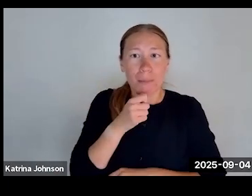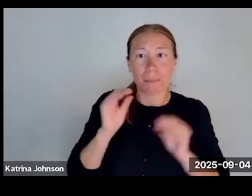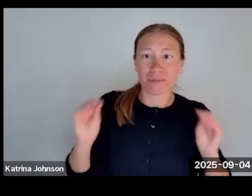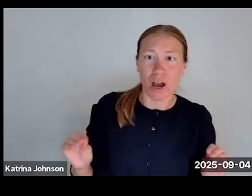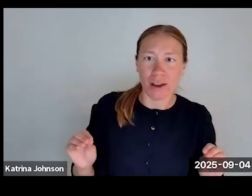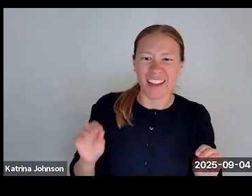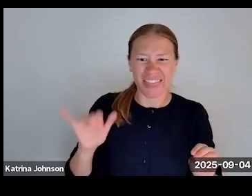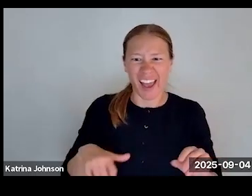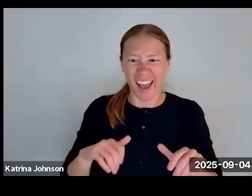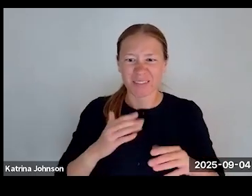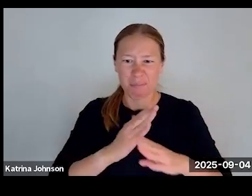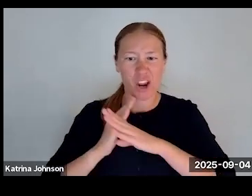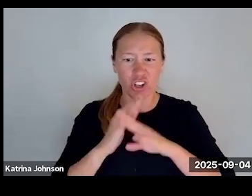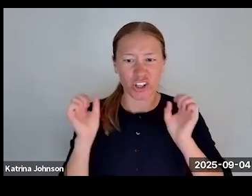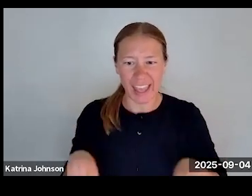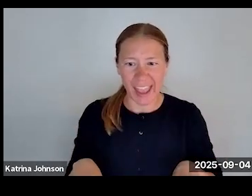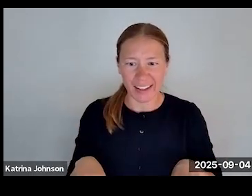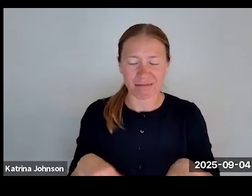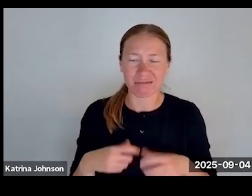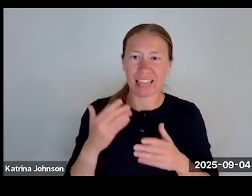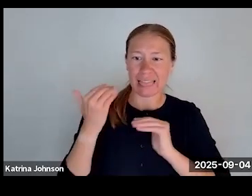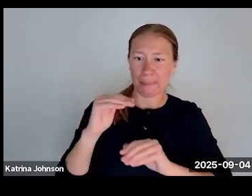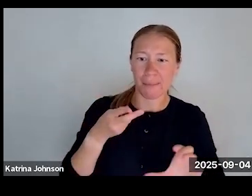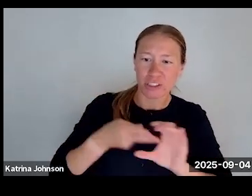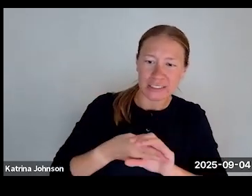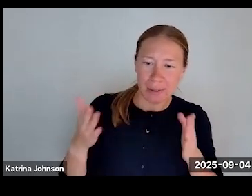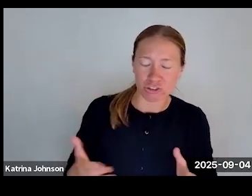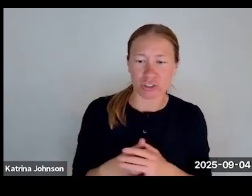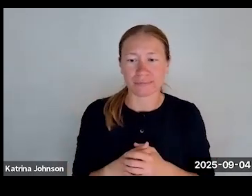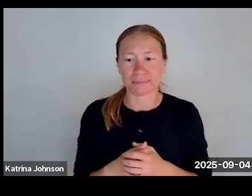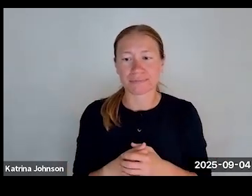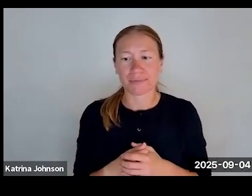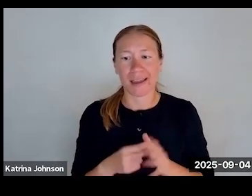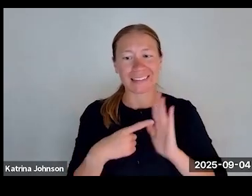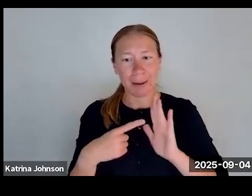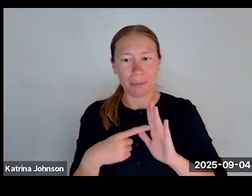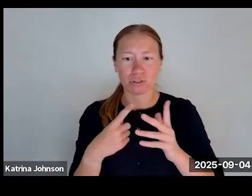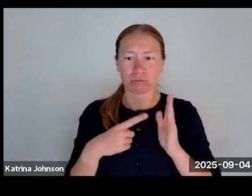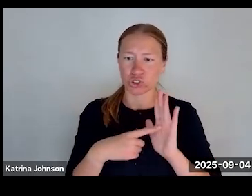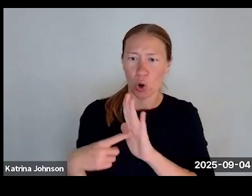accessibility often depends on proactive planning and mindfulness in the moment.